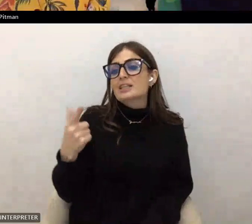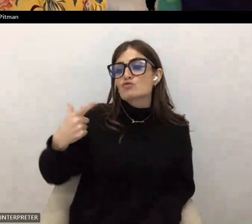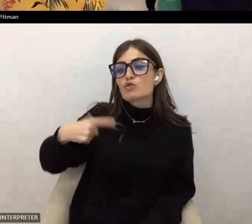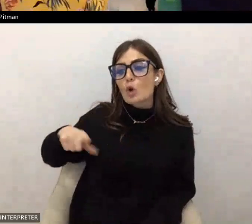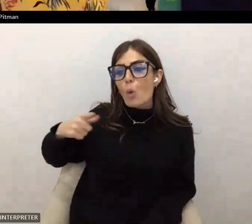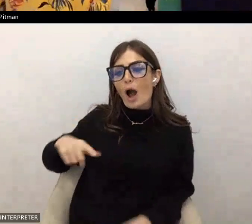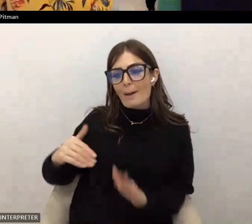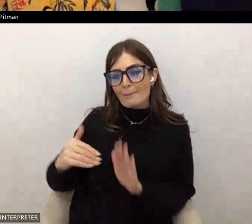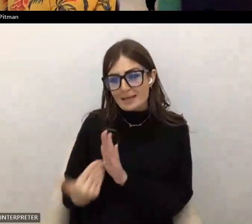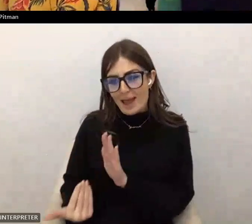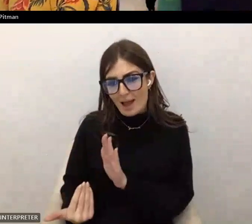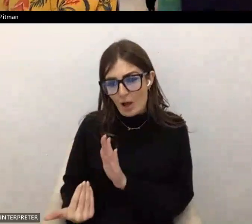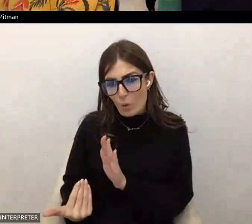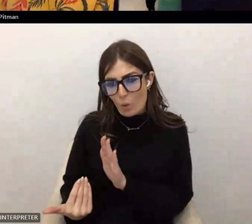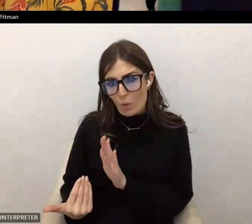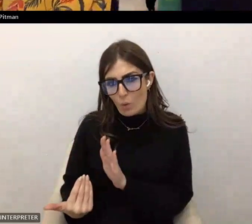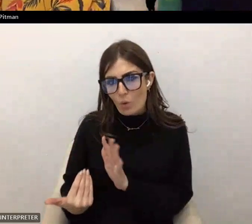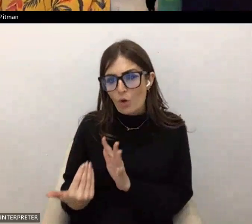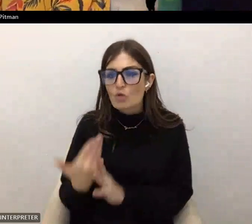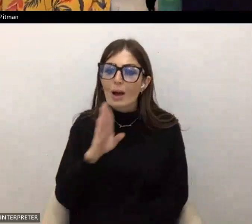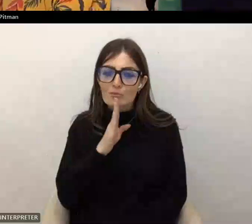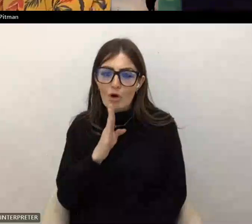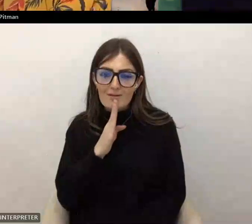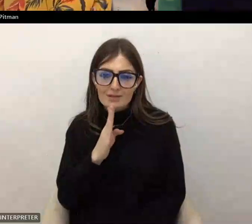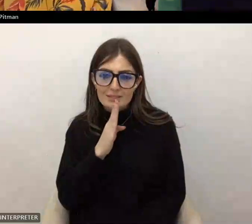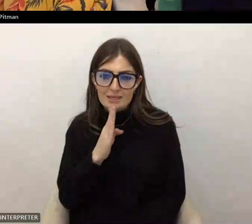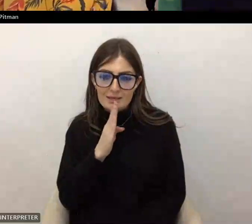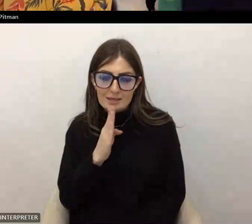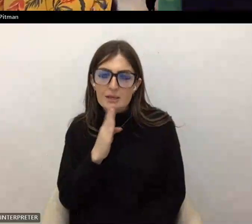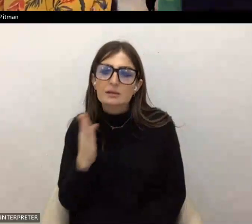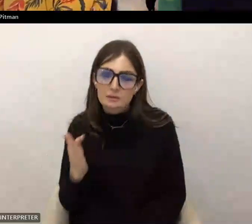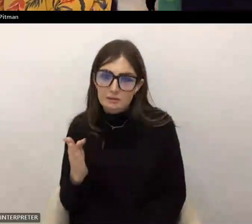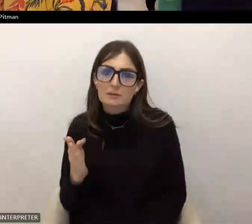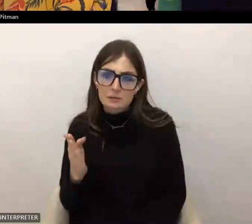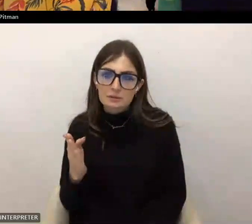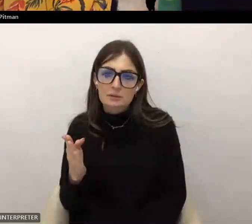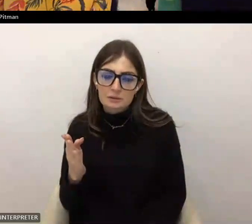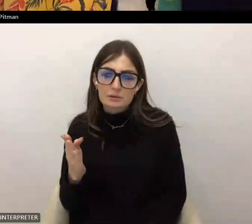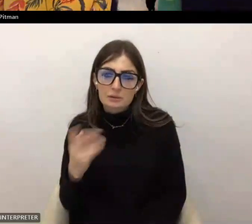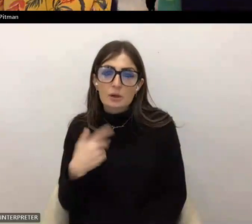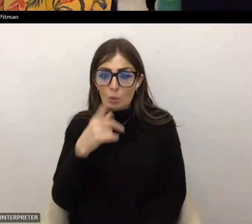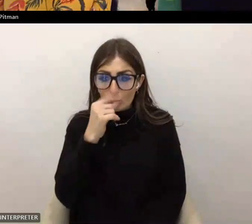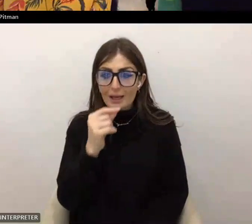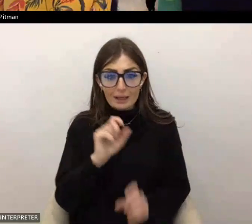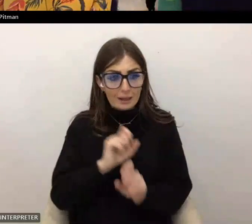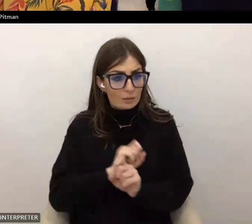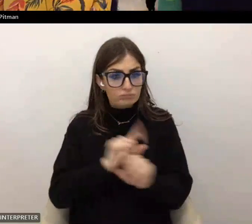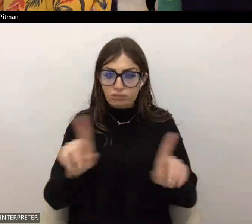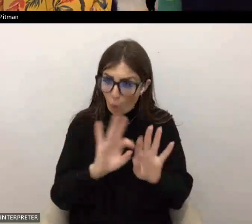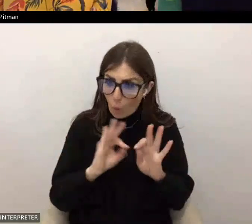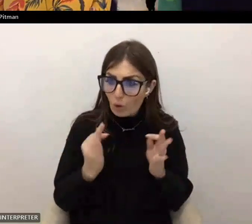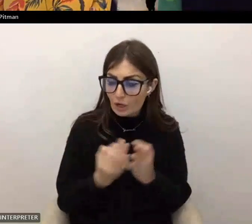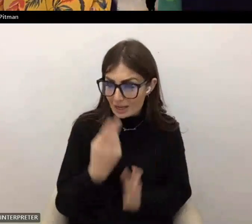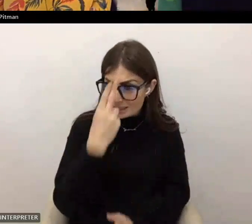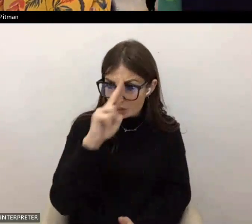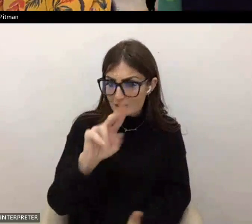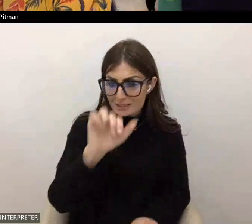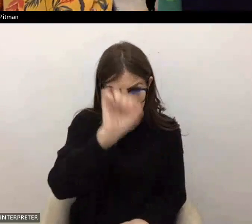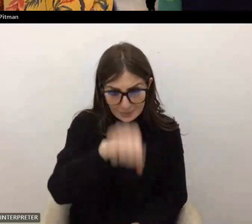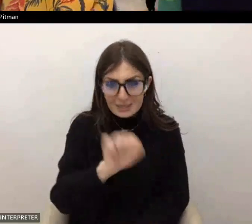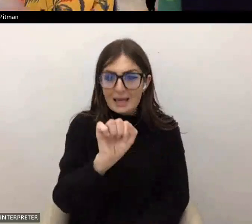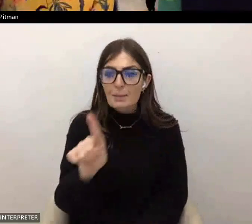now through a privacy consideration. We are able to publicise organisations who have been in receipt,